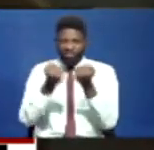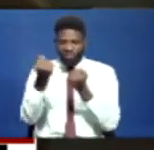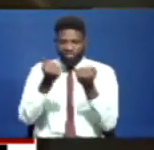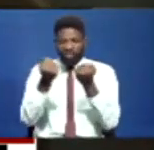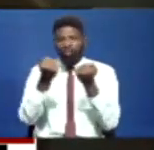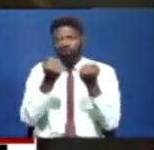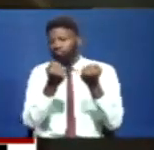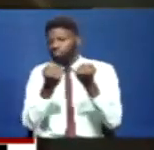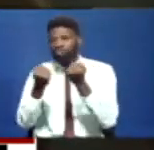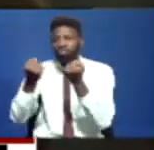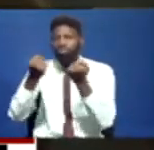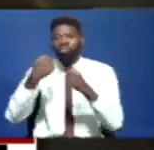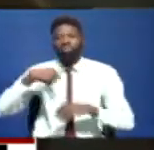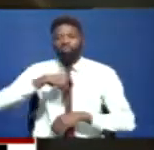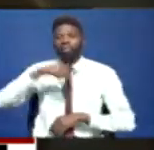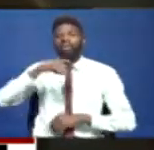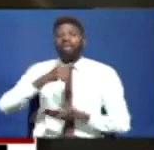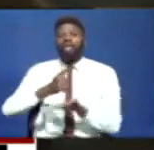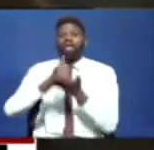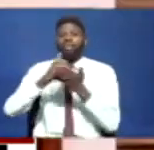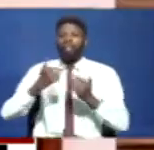to boost our live coverage.